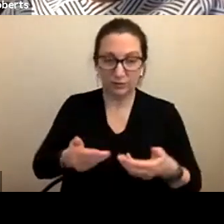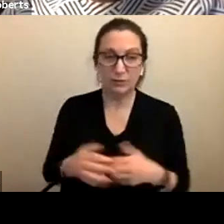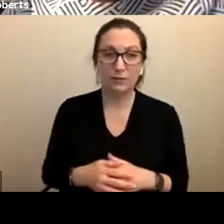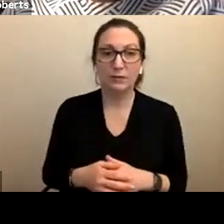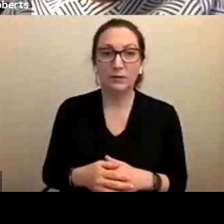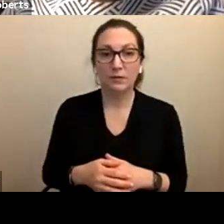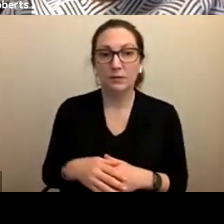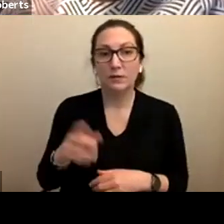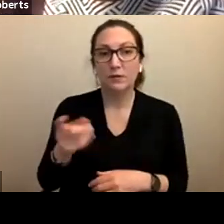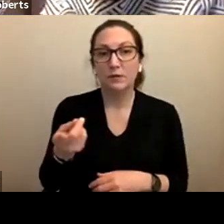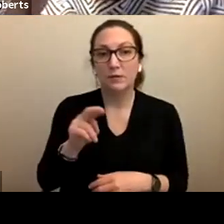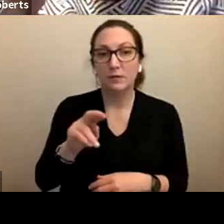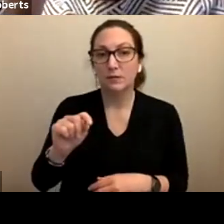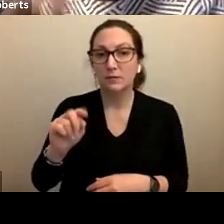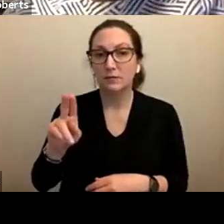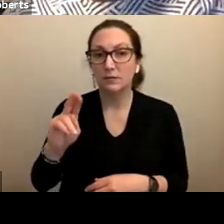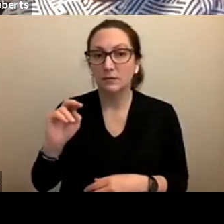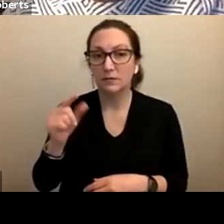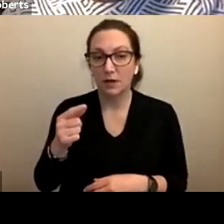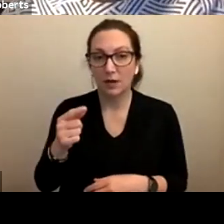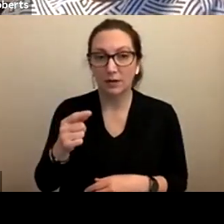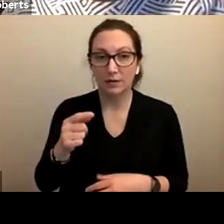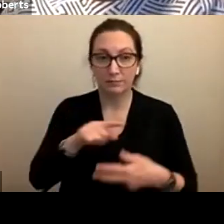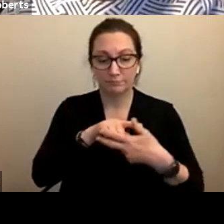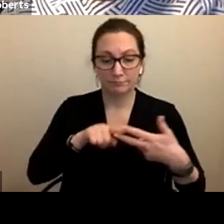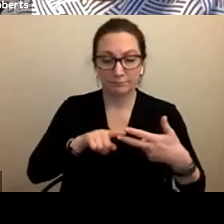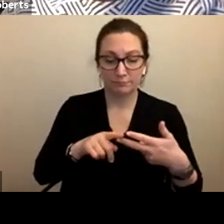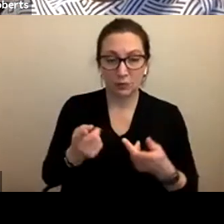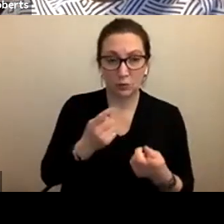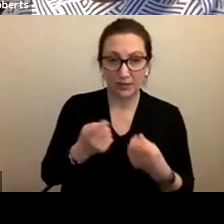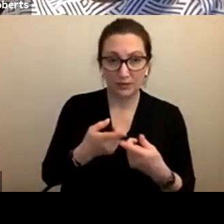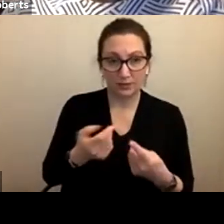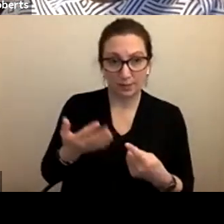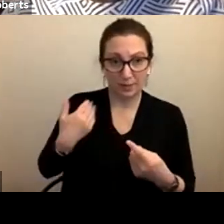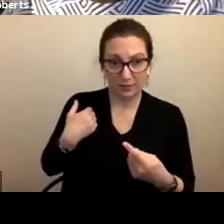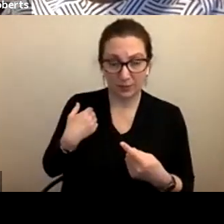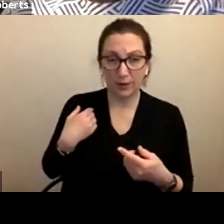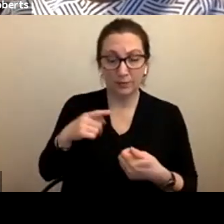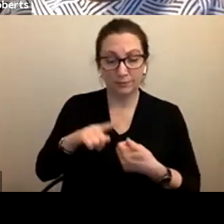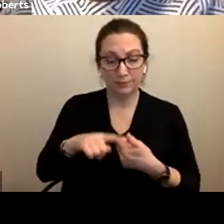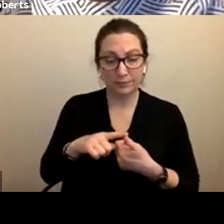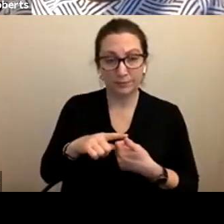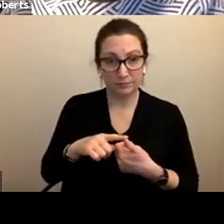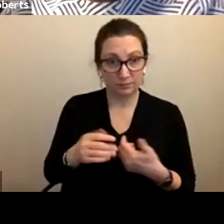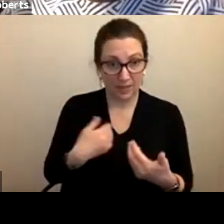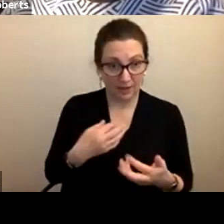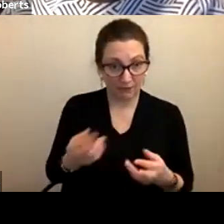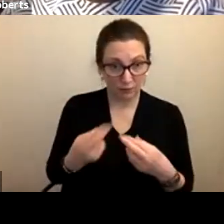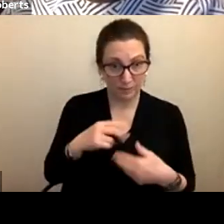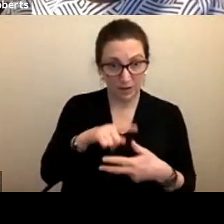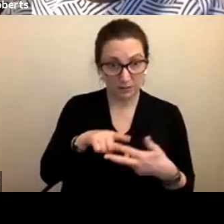And then the three questions I have from previous meetings is, do we have a response yet from